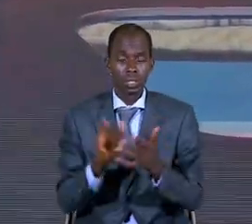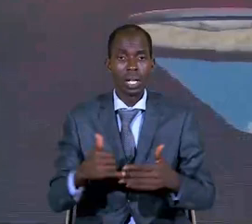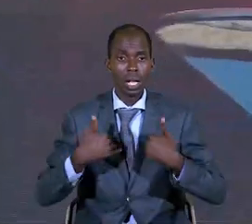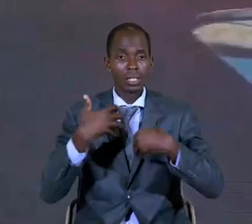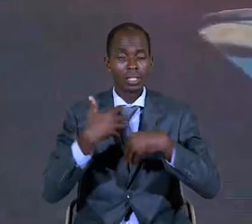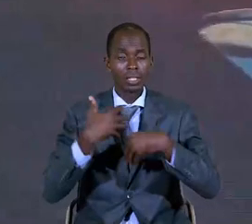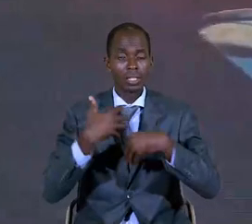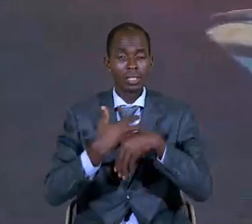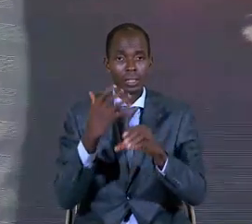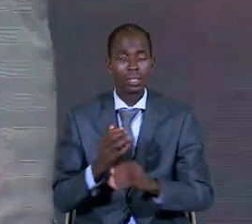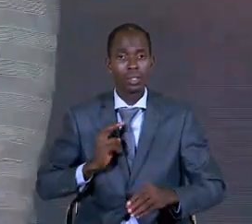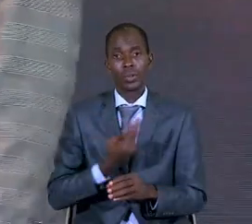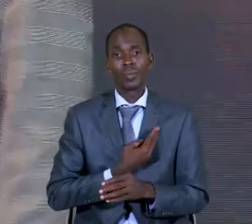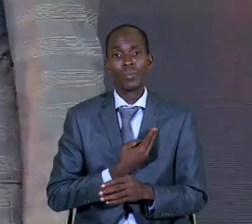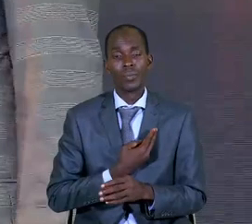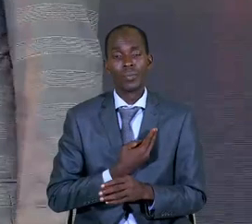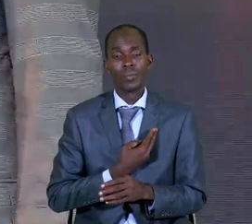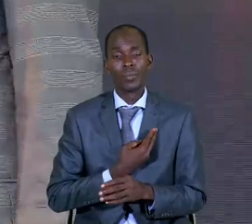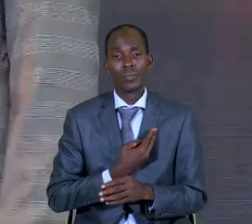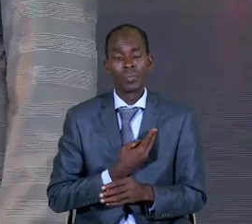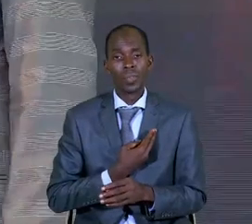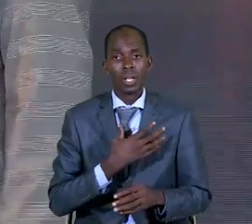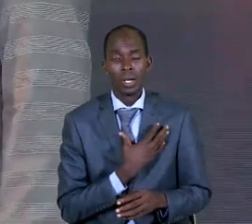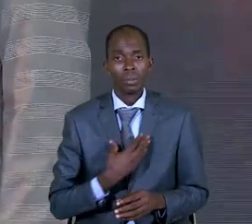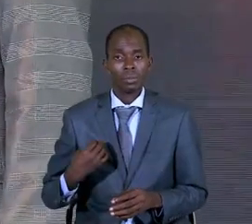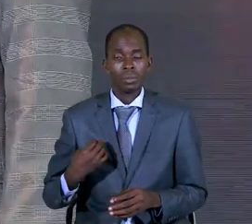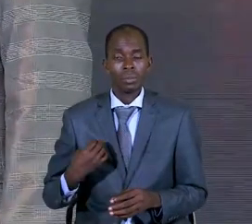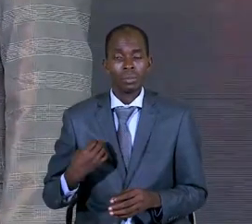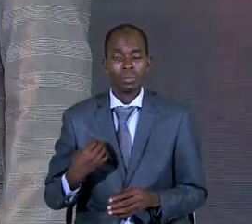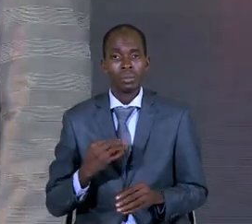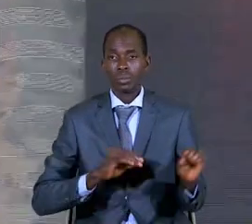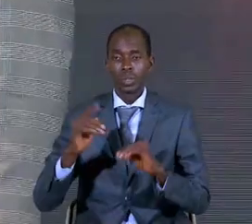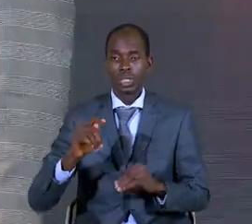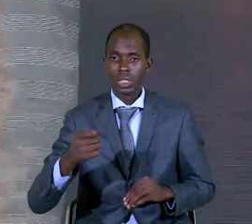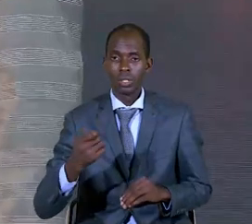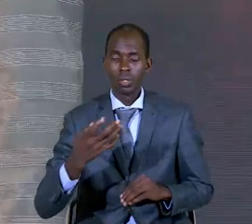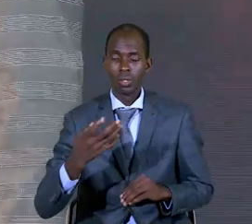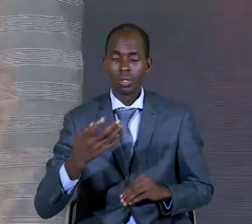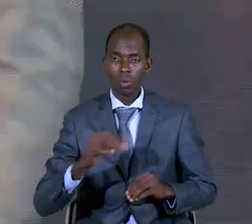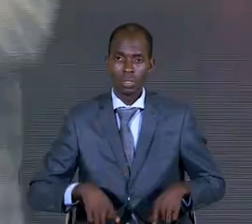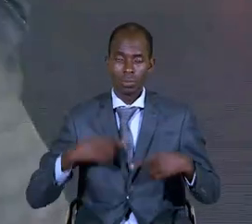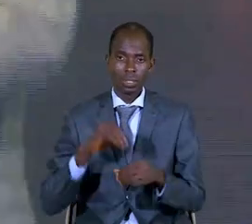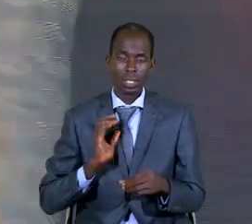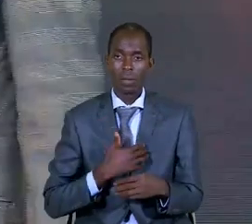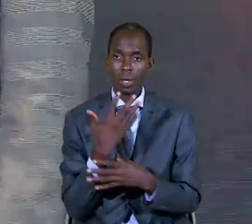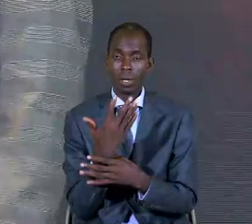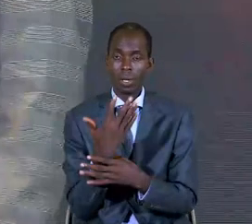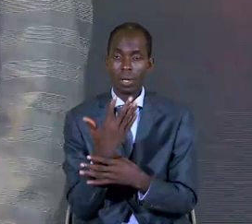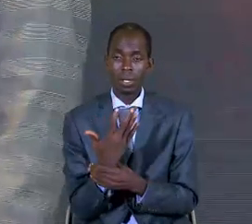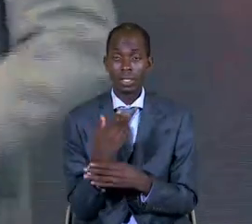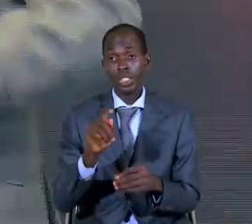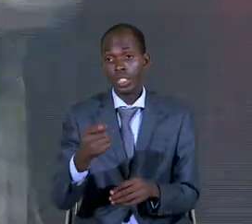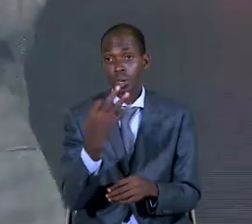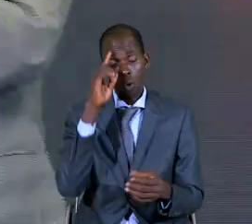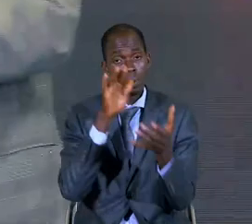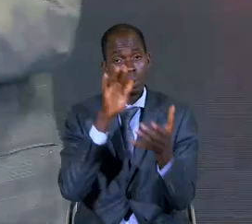he puts the key of believing in our hands. And whosoever believes in